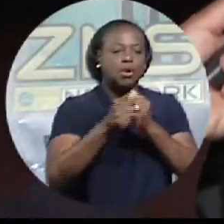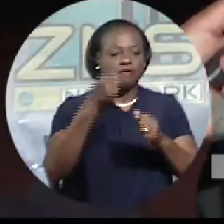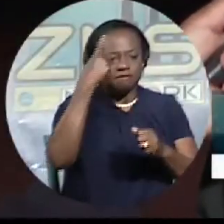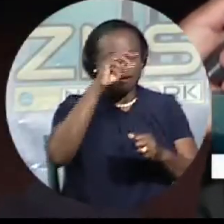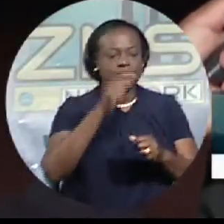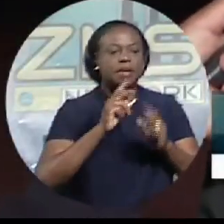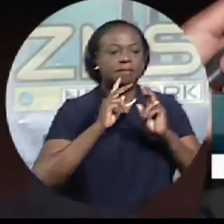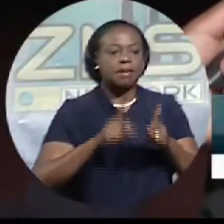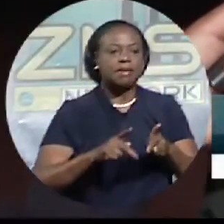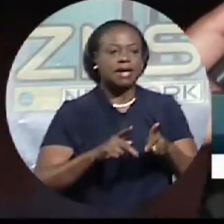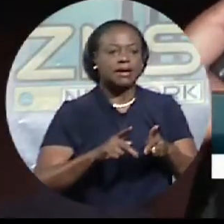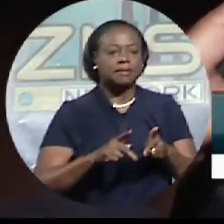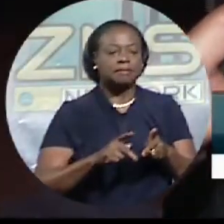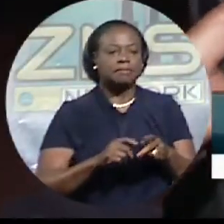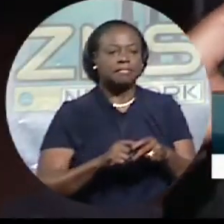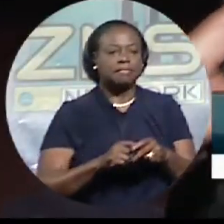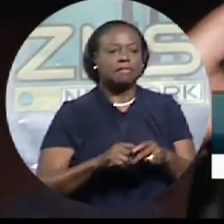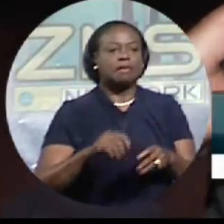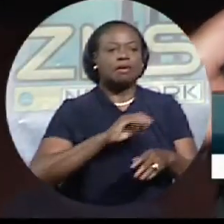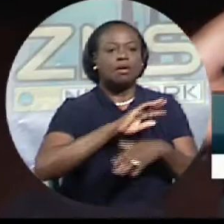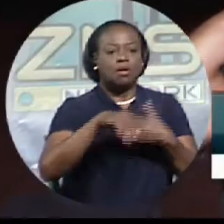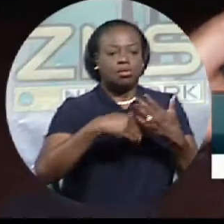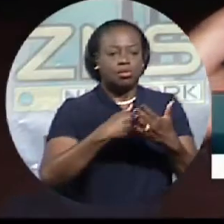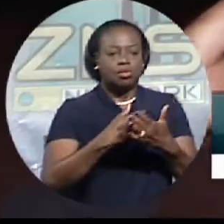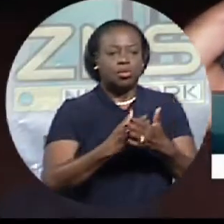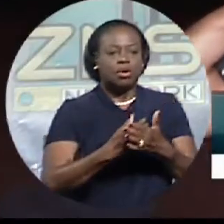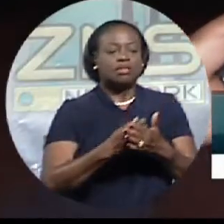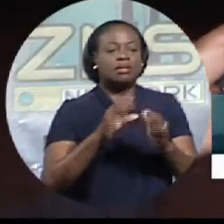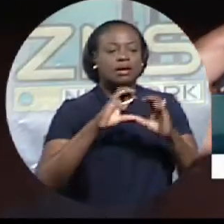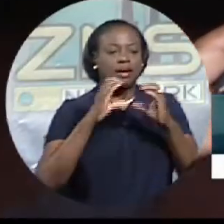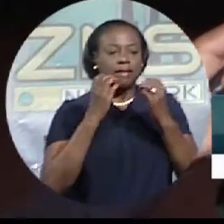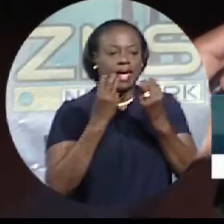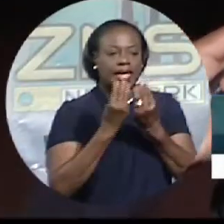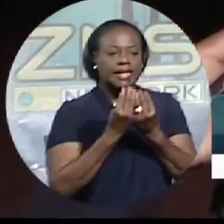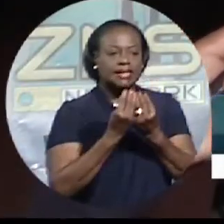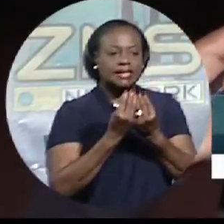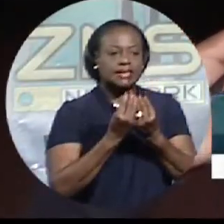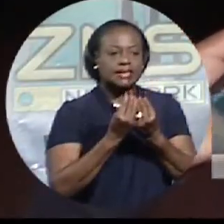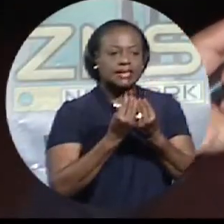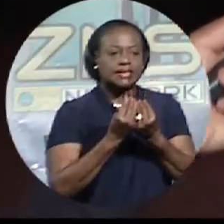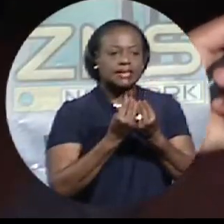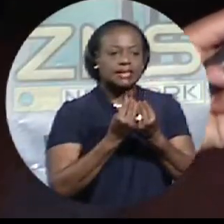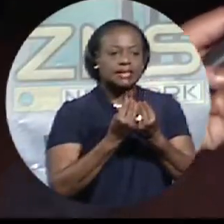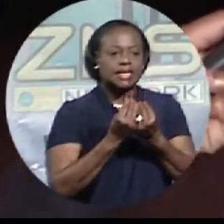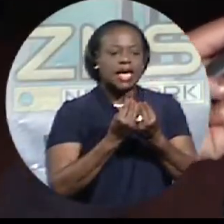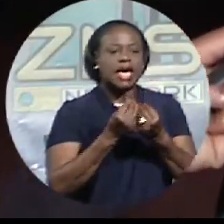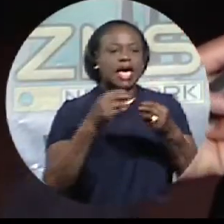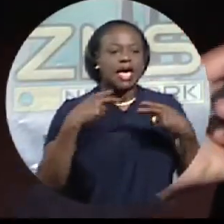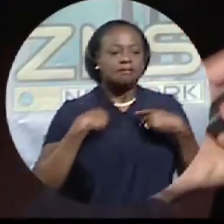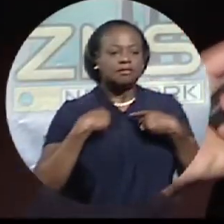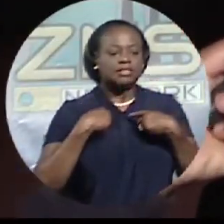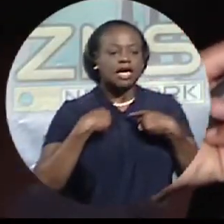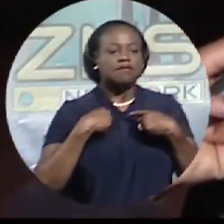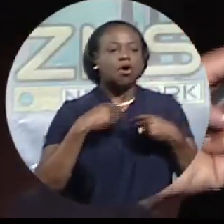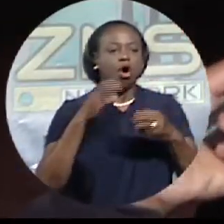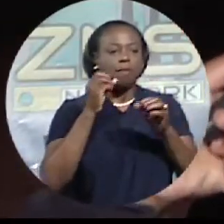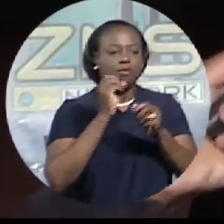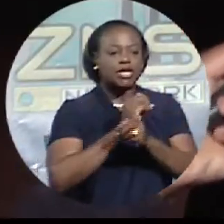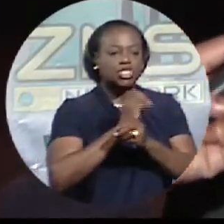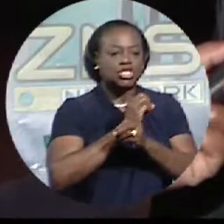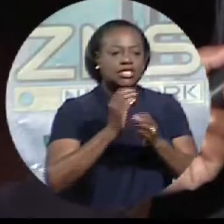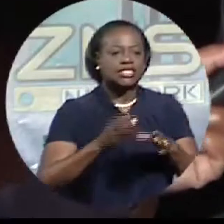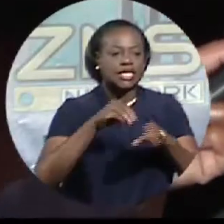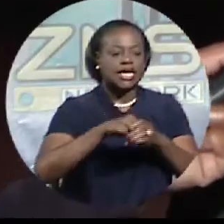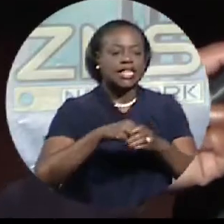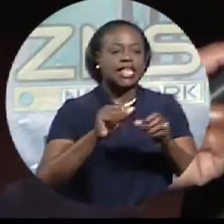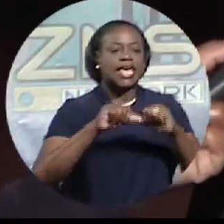our divisional commanders have all been ordered by the Assistant Commissioner uniform to mount operations in their respective areas. And I can tell you, based